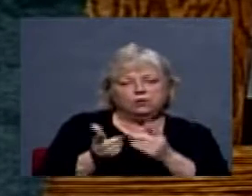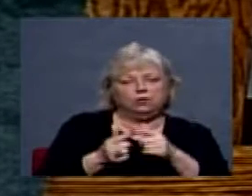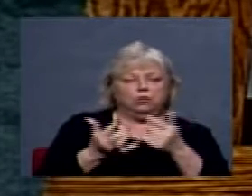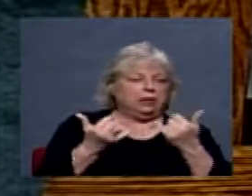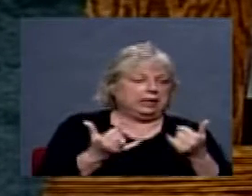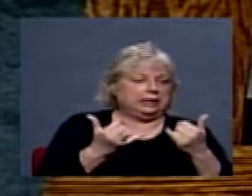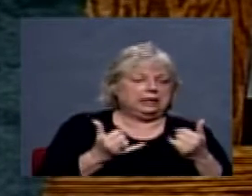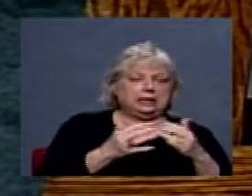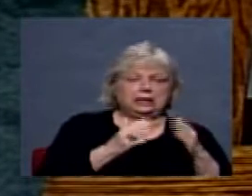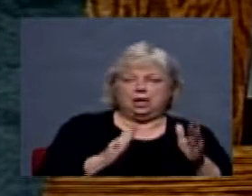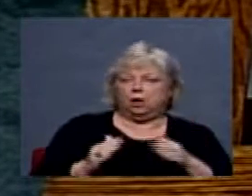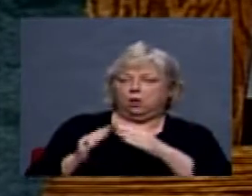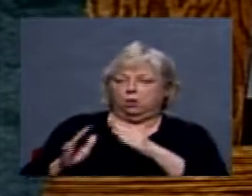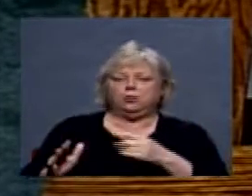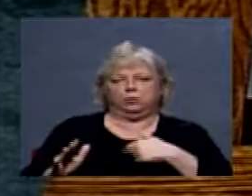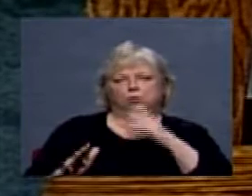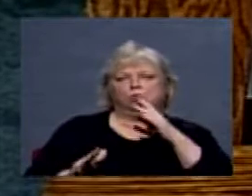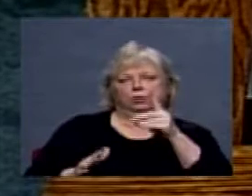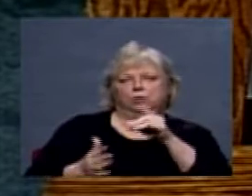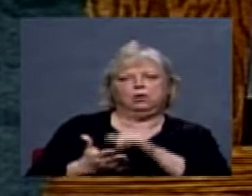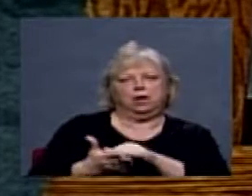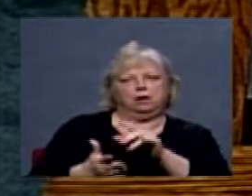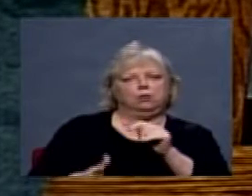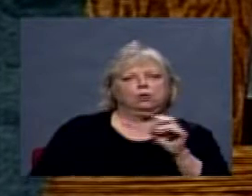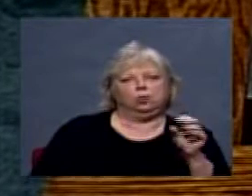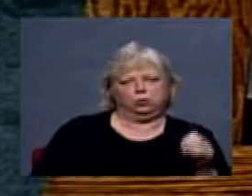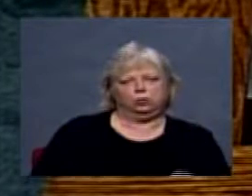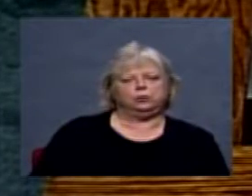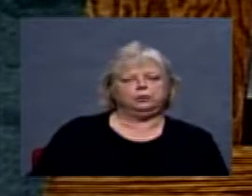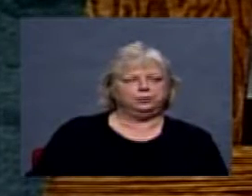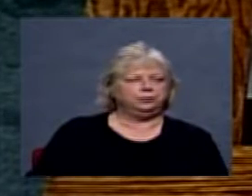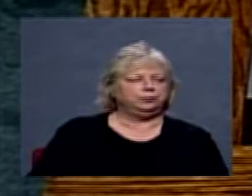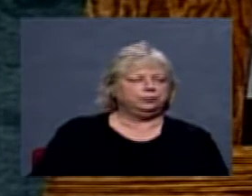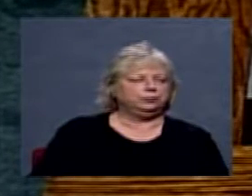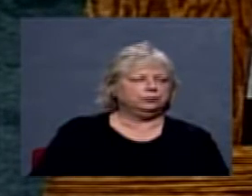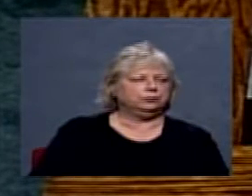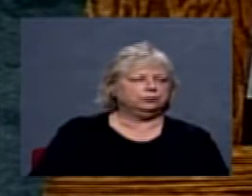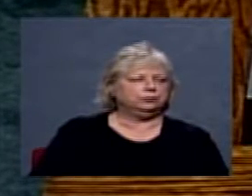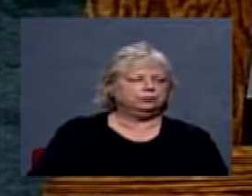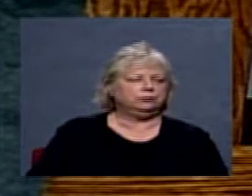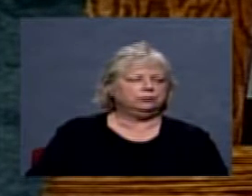structures along there, certainly that would be done as well.